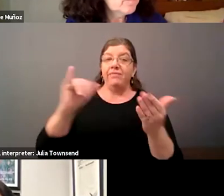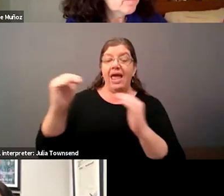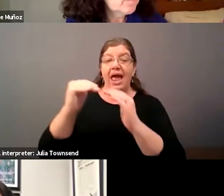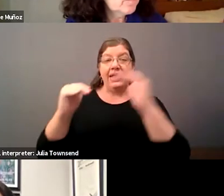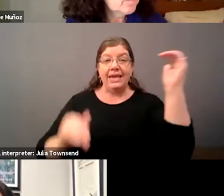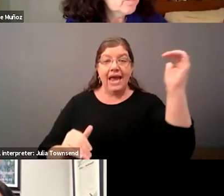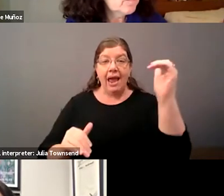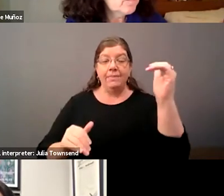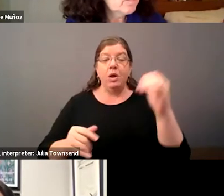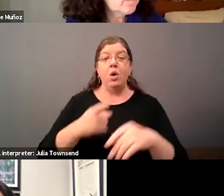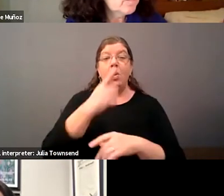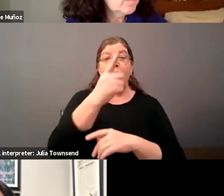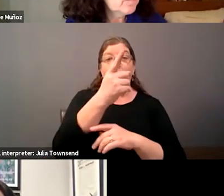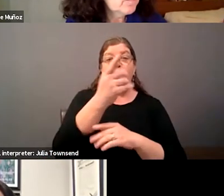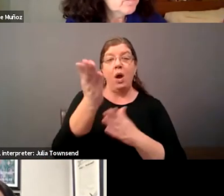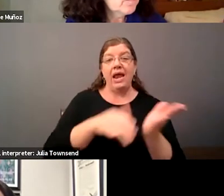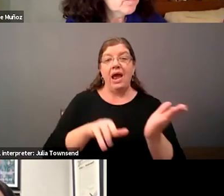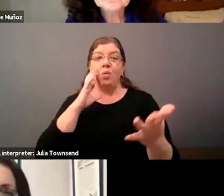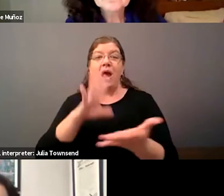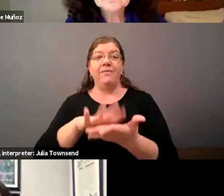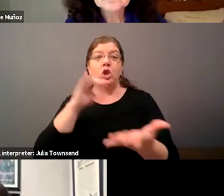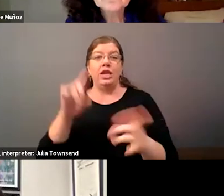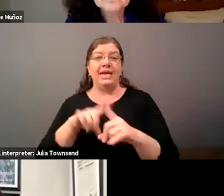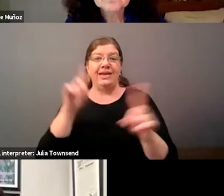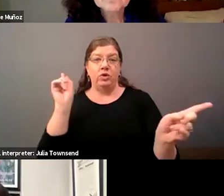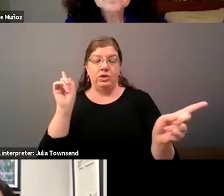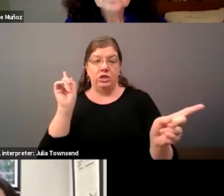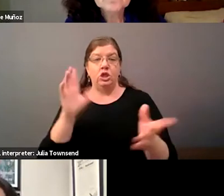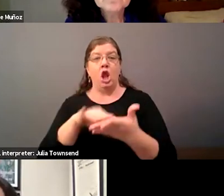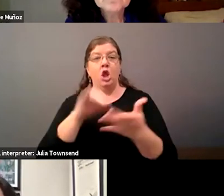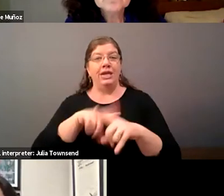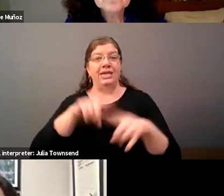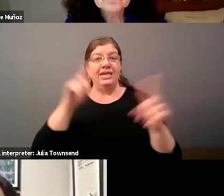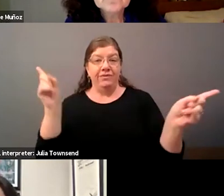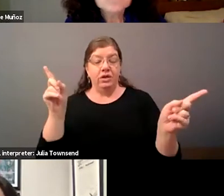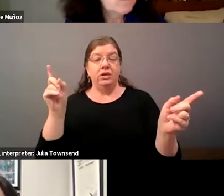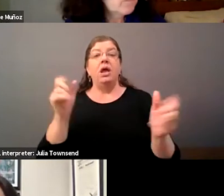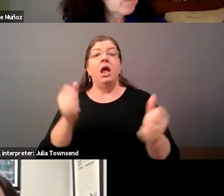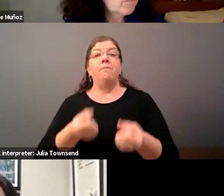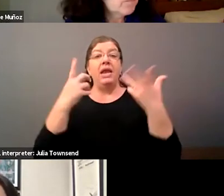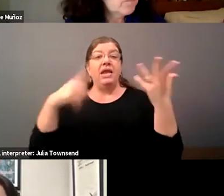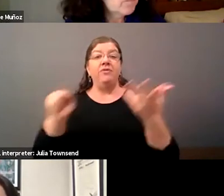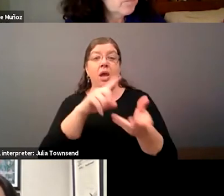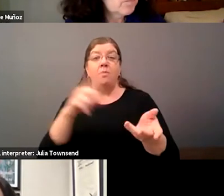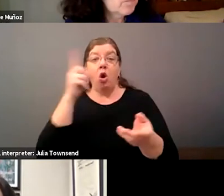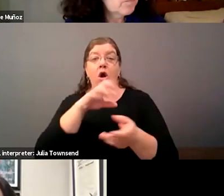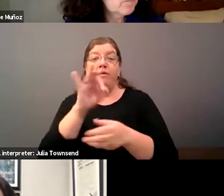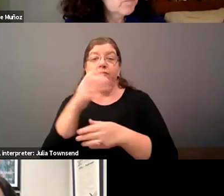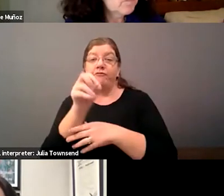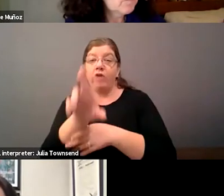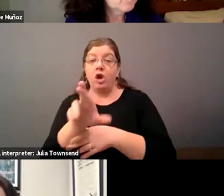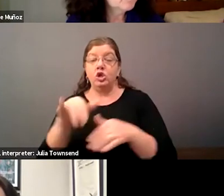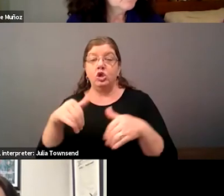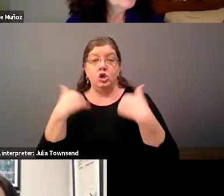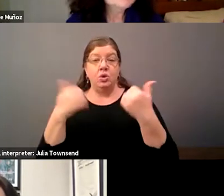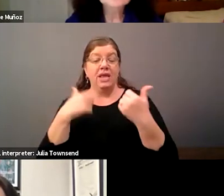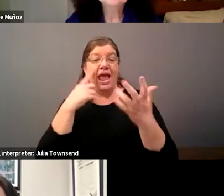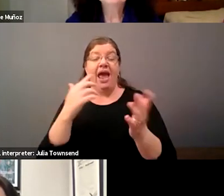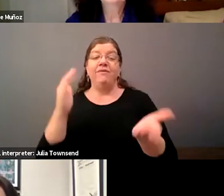five with learning differences so they learn the foster youth those are have the most dismal scores everywhere